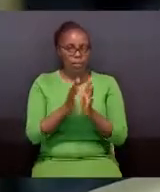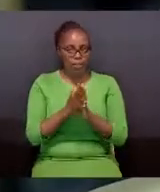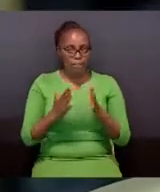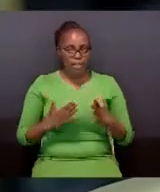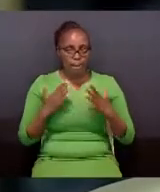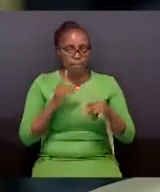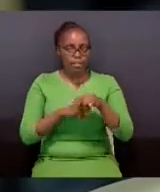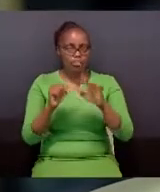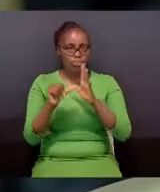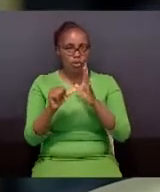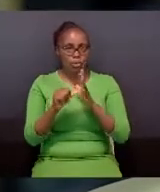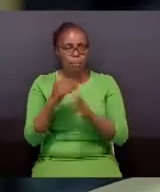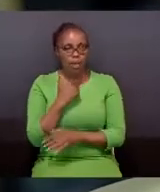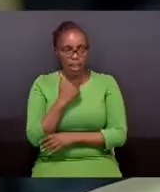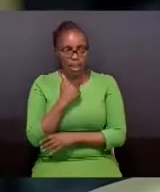you have problems.